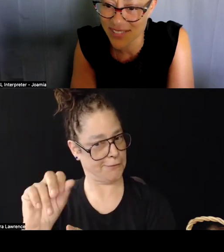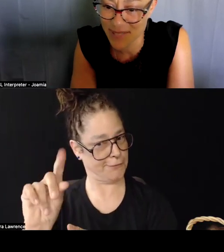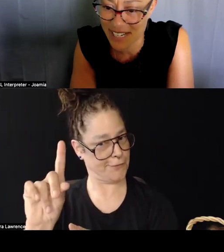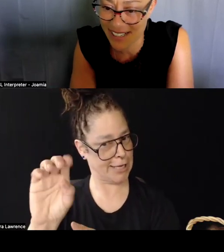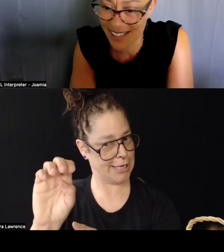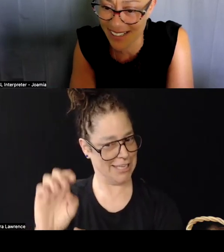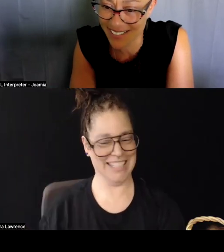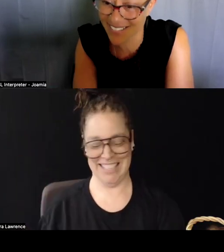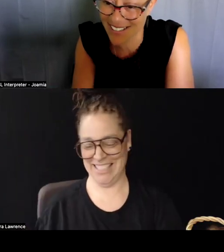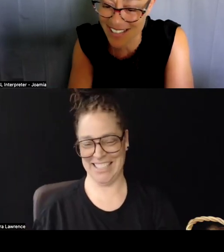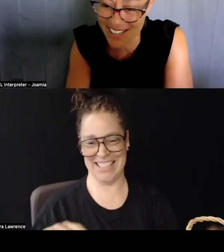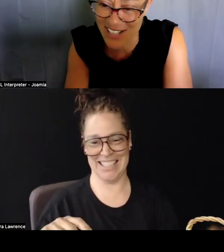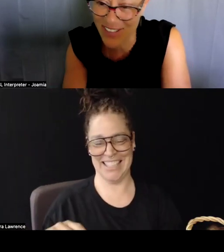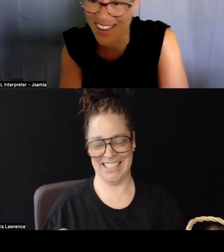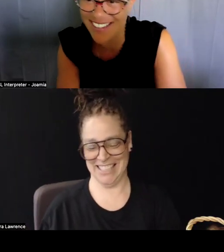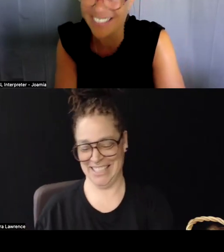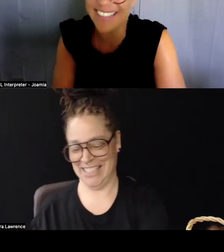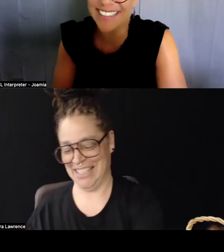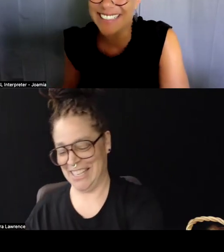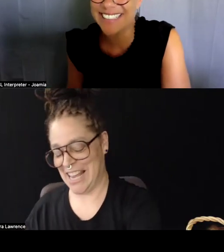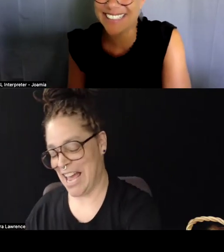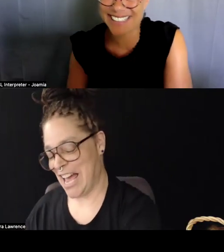which is pretty nice. He's got a nice face.